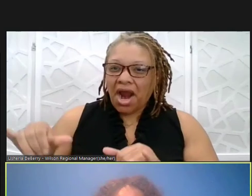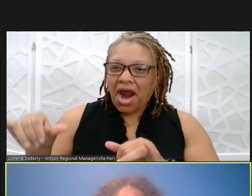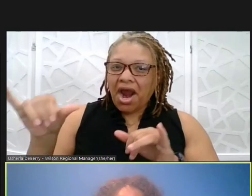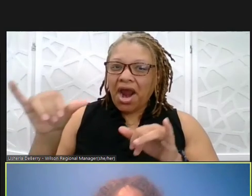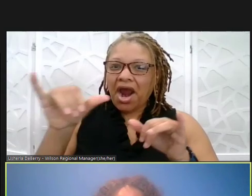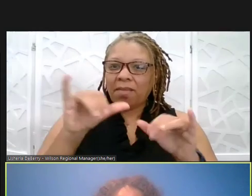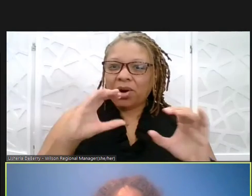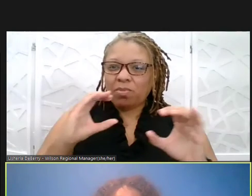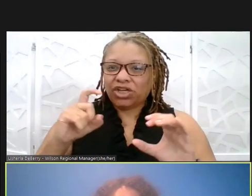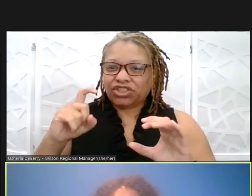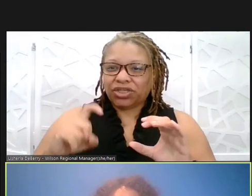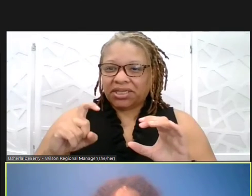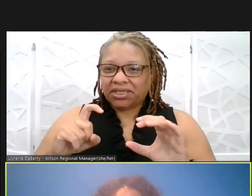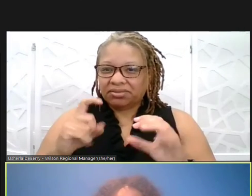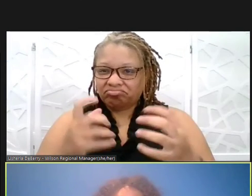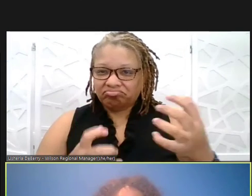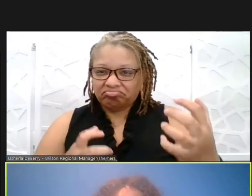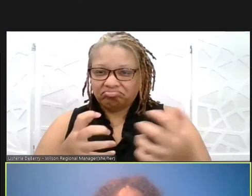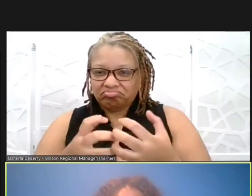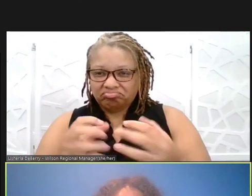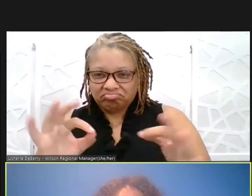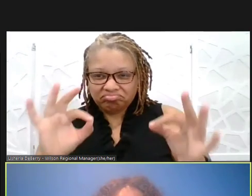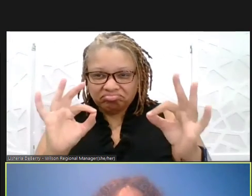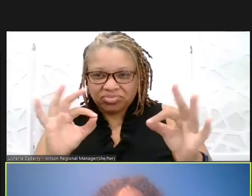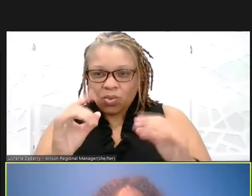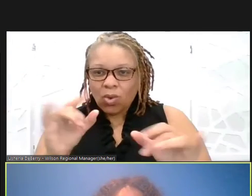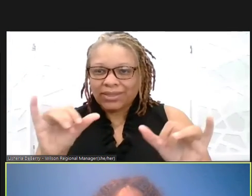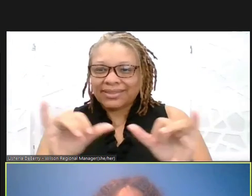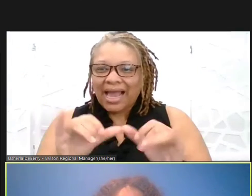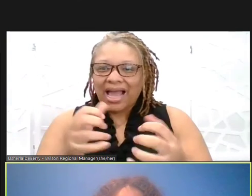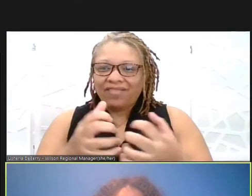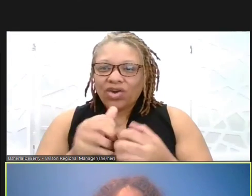Deaf, blind, hard of hearing, deaf people.